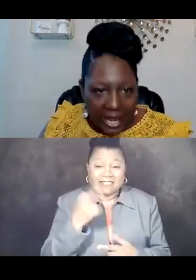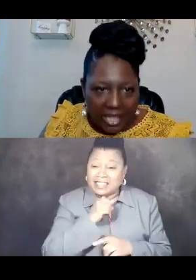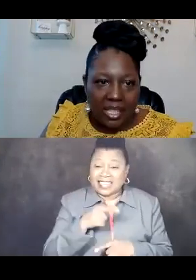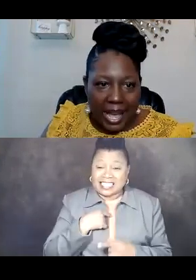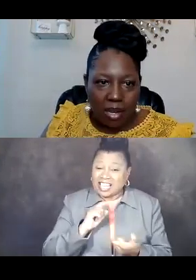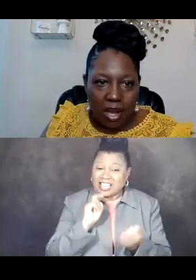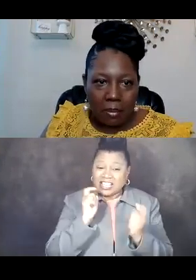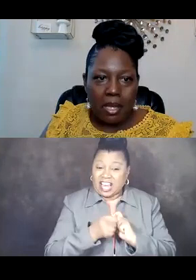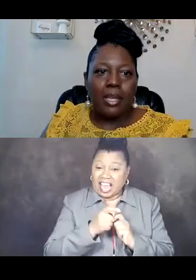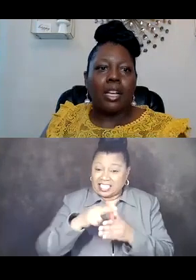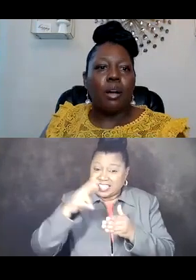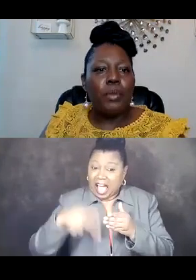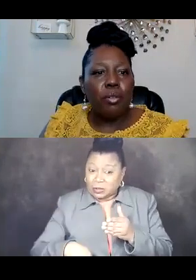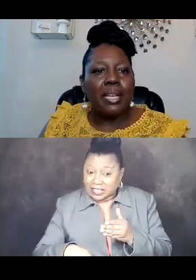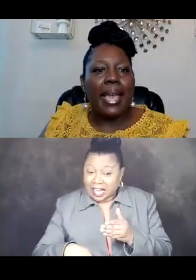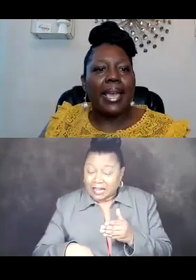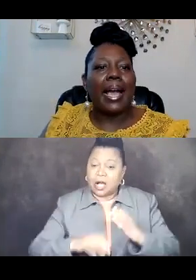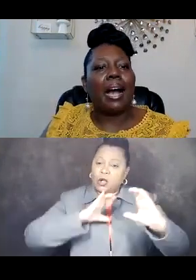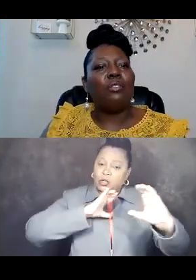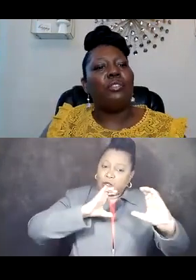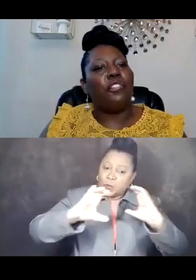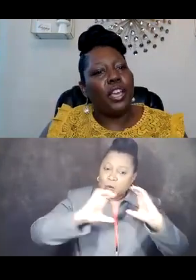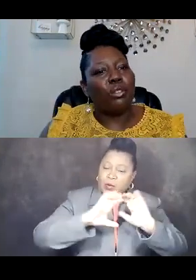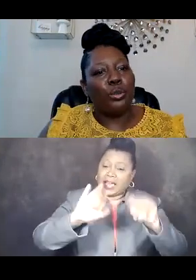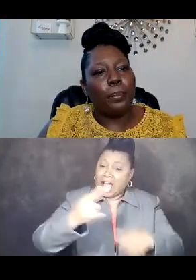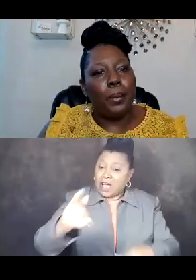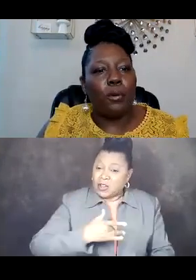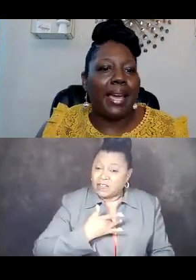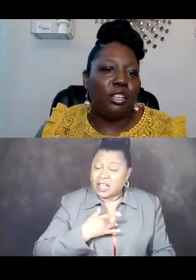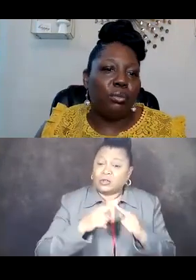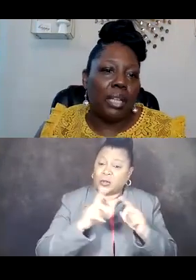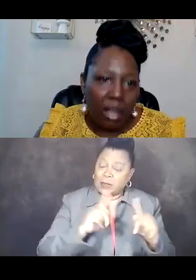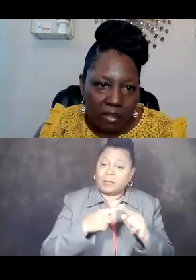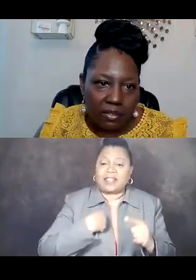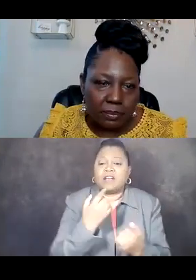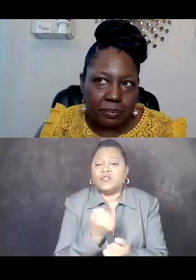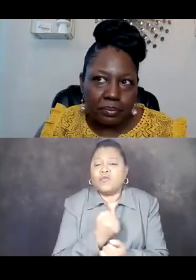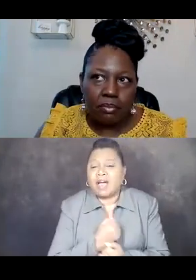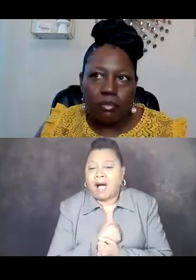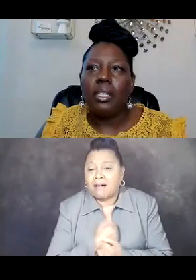not change the outcome, communicate how you feel to people that you love.